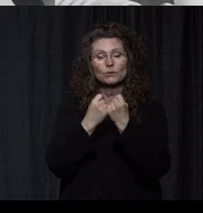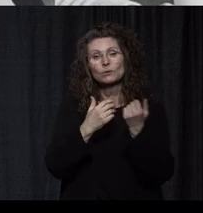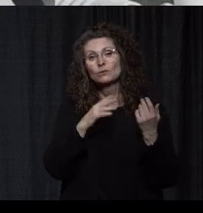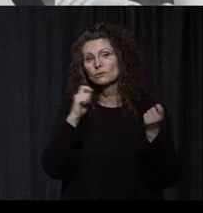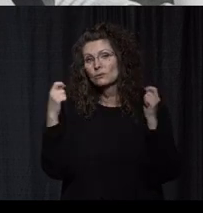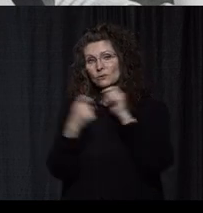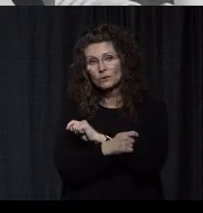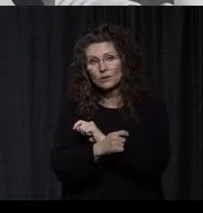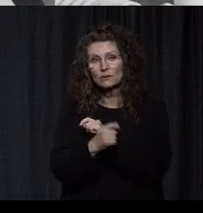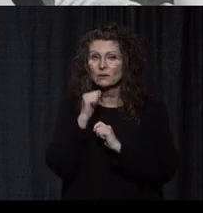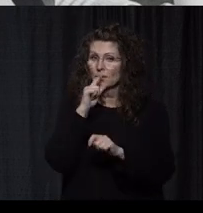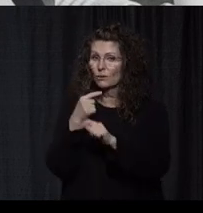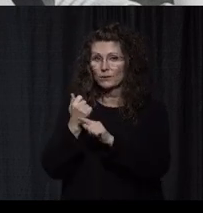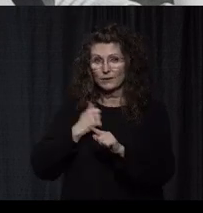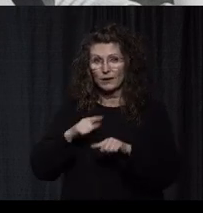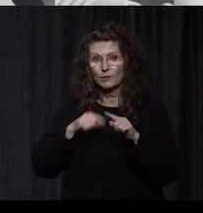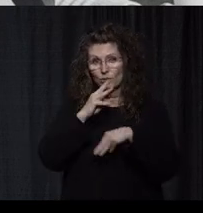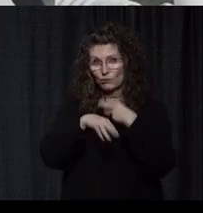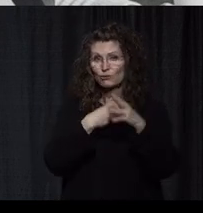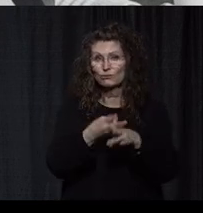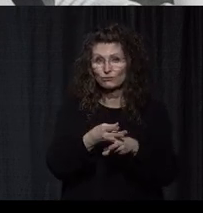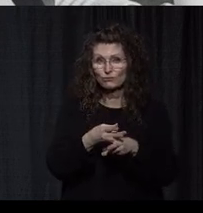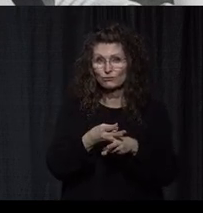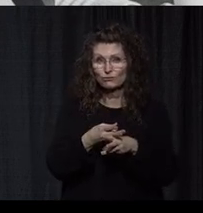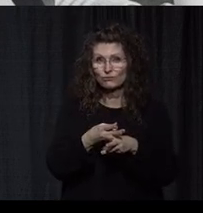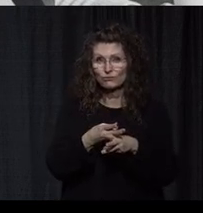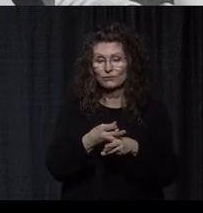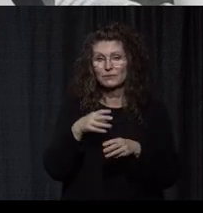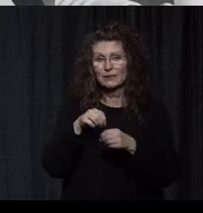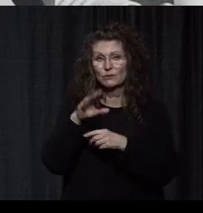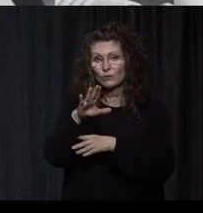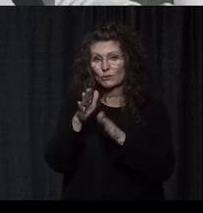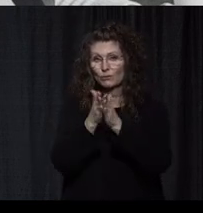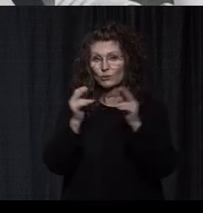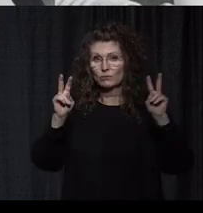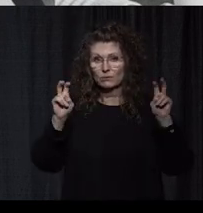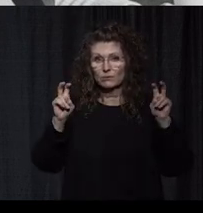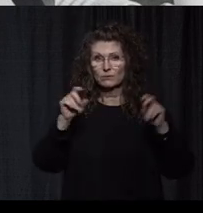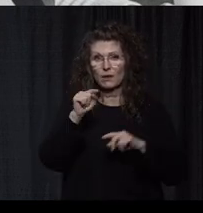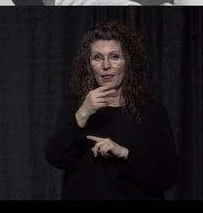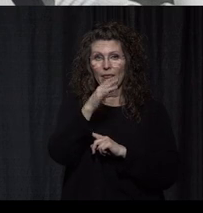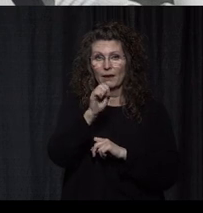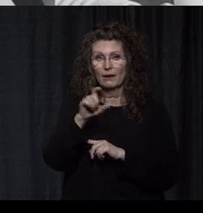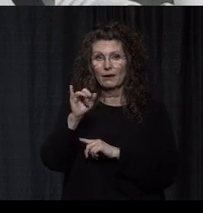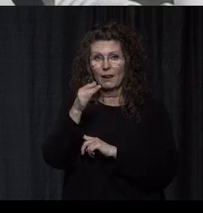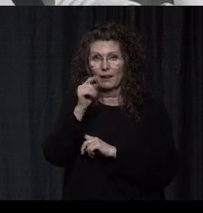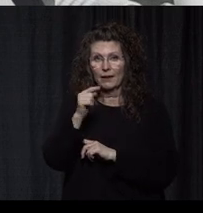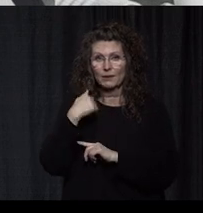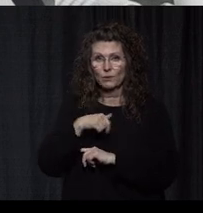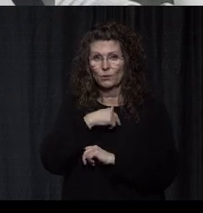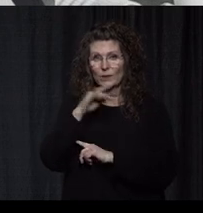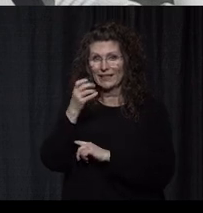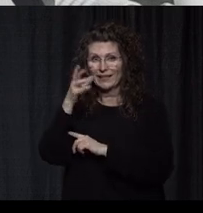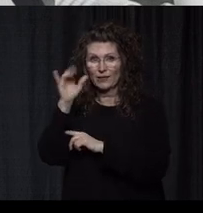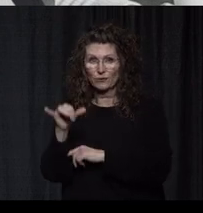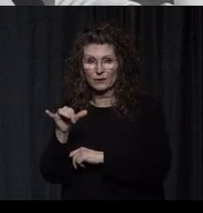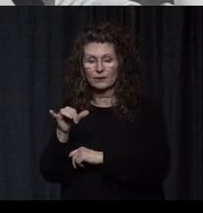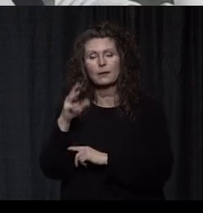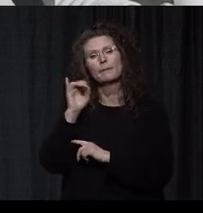and here in Canada. In her book, The Light We Carry, Michelle Obama